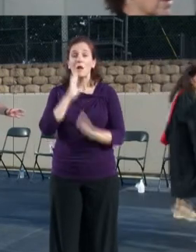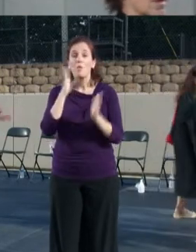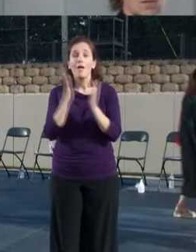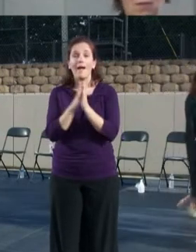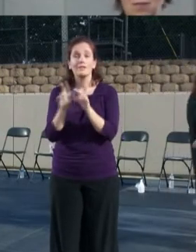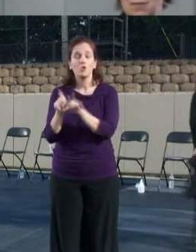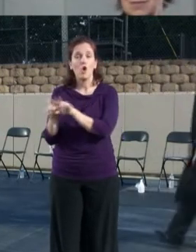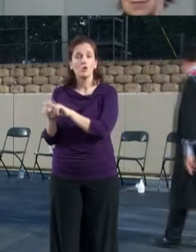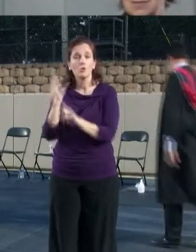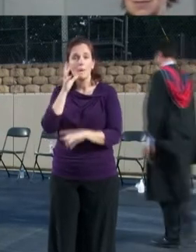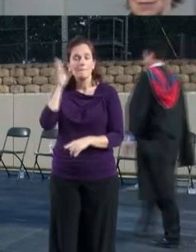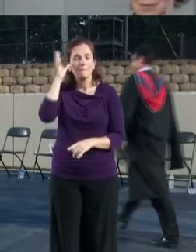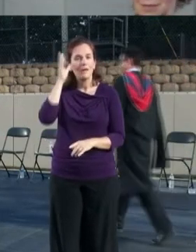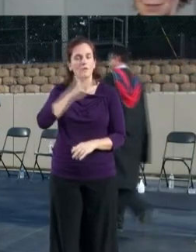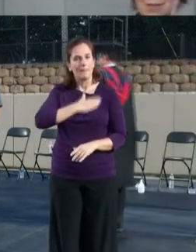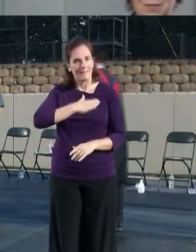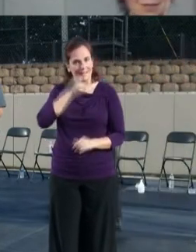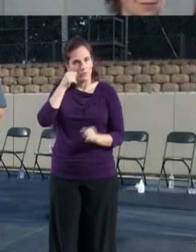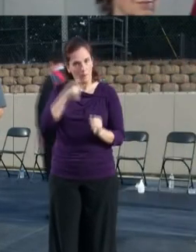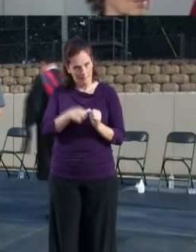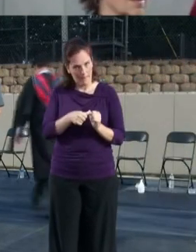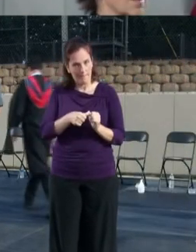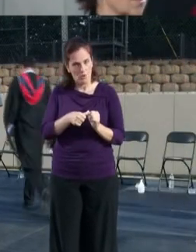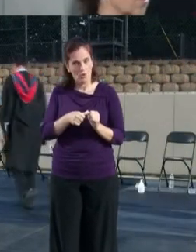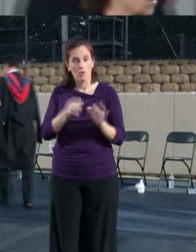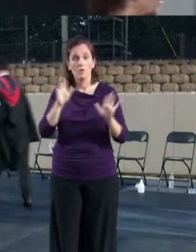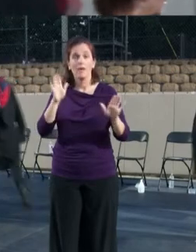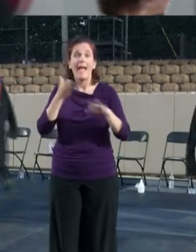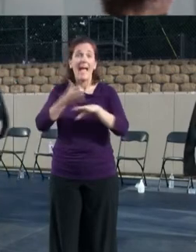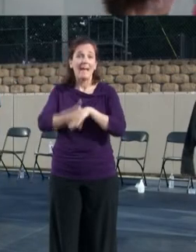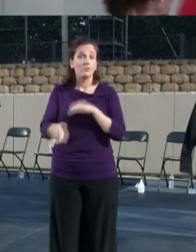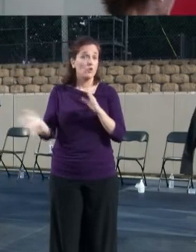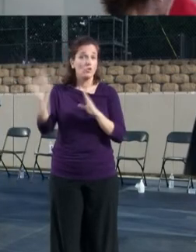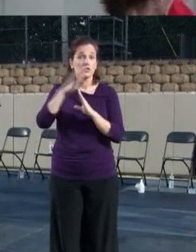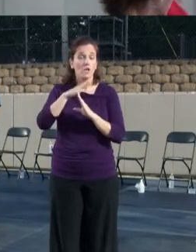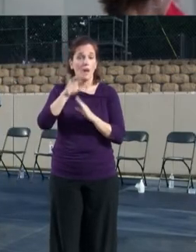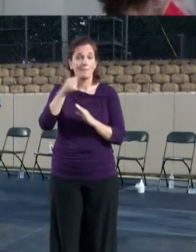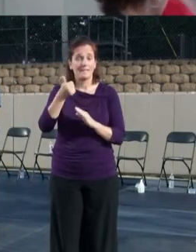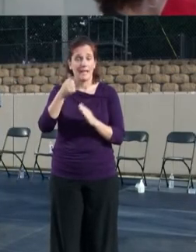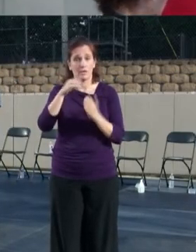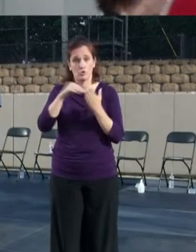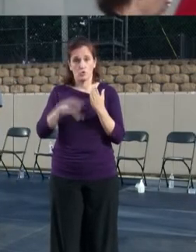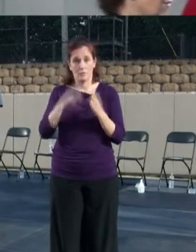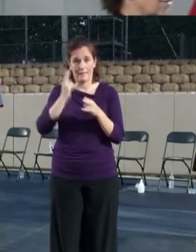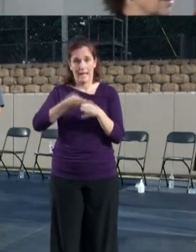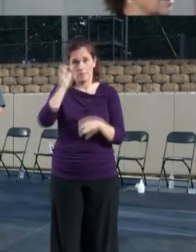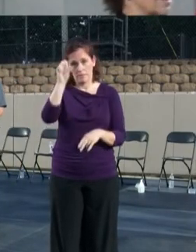that parents, please remember, after the top 10 and after